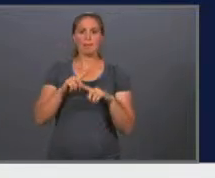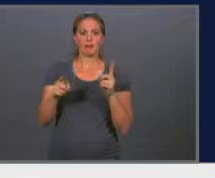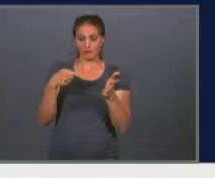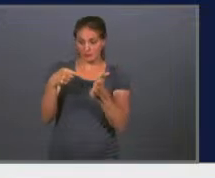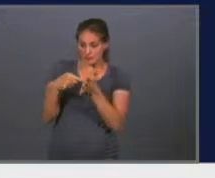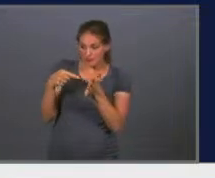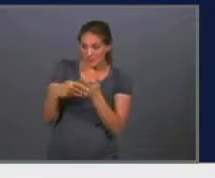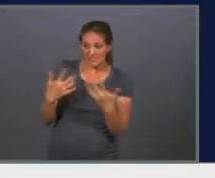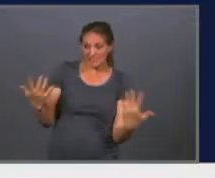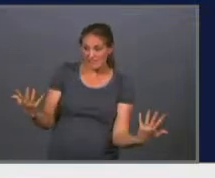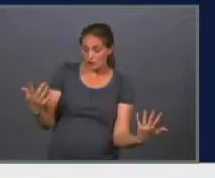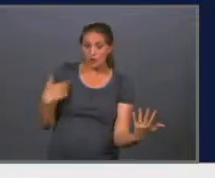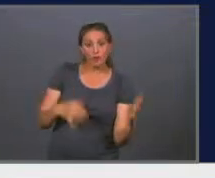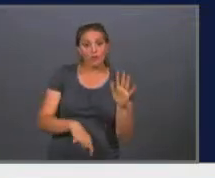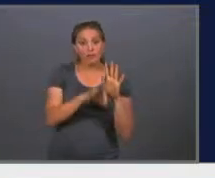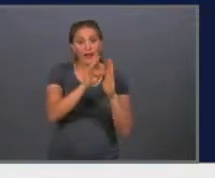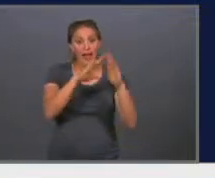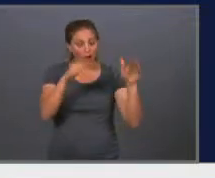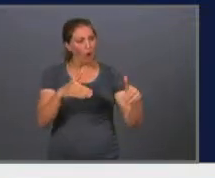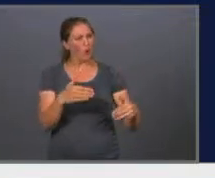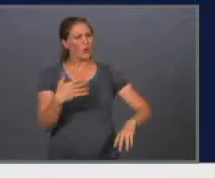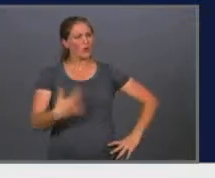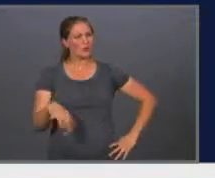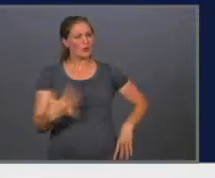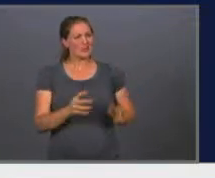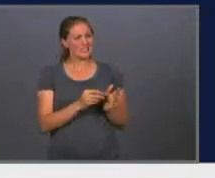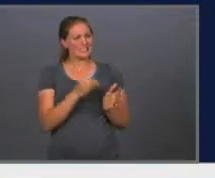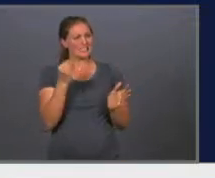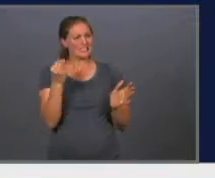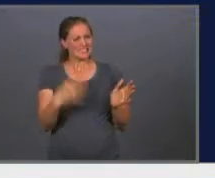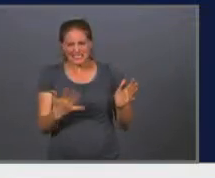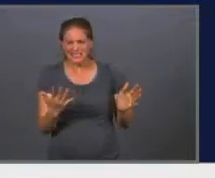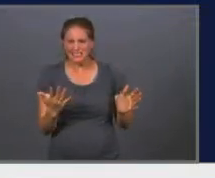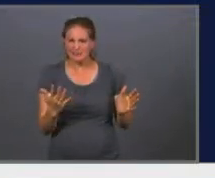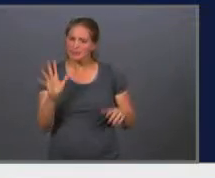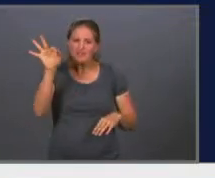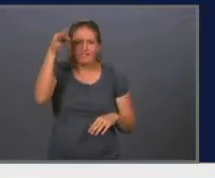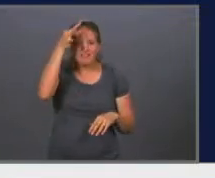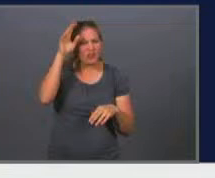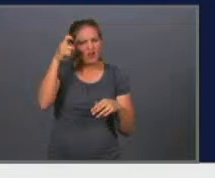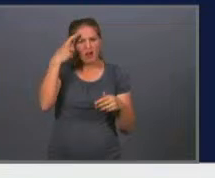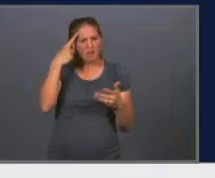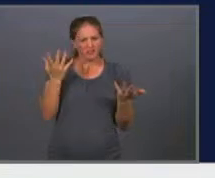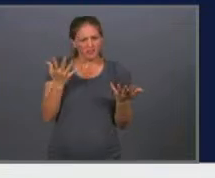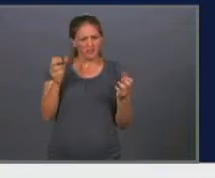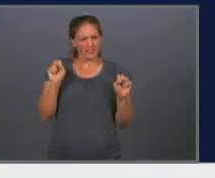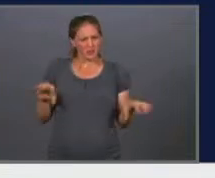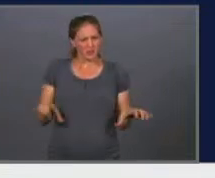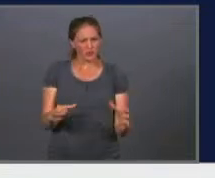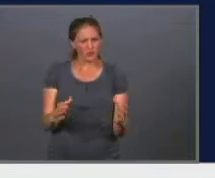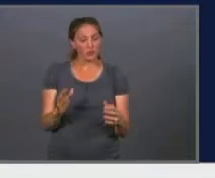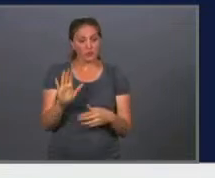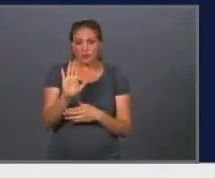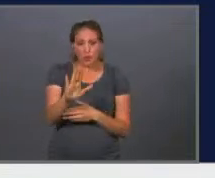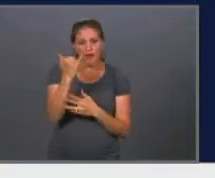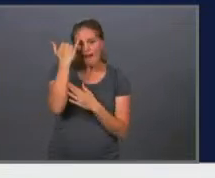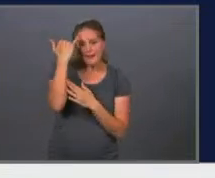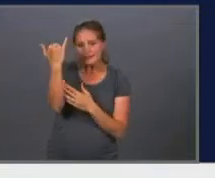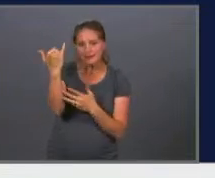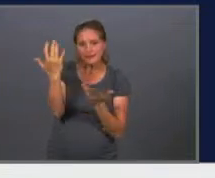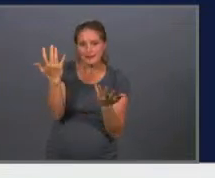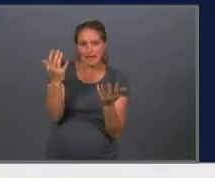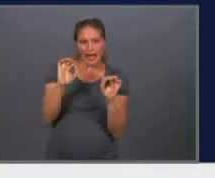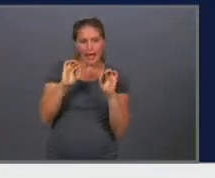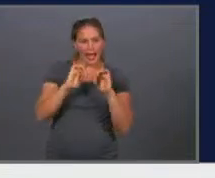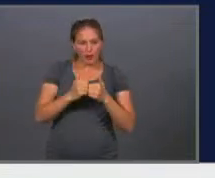find a home, it's fairly pricey. What can the federal government do, and what ideas do you have for addressing